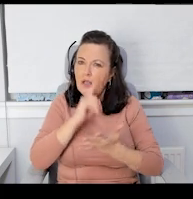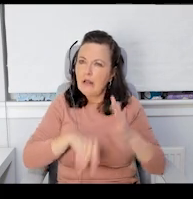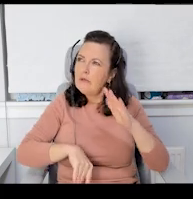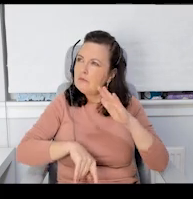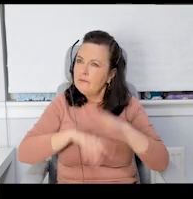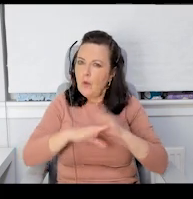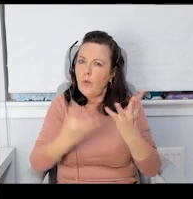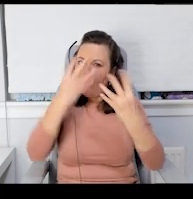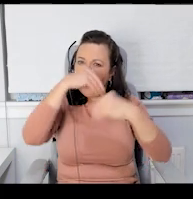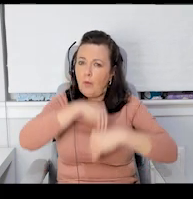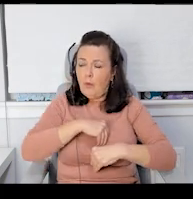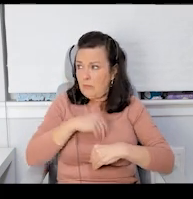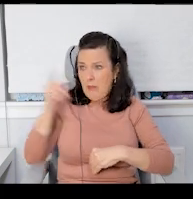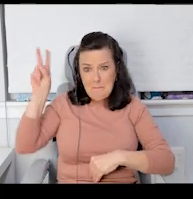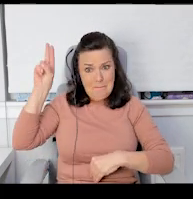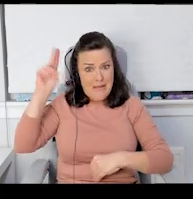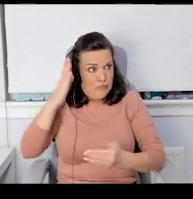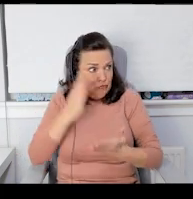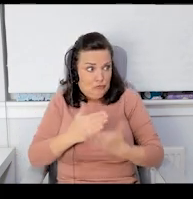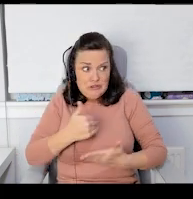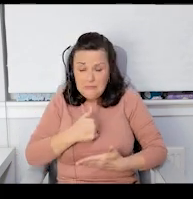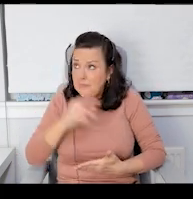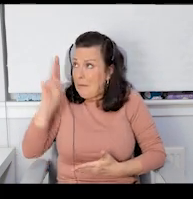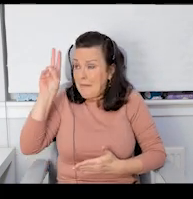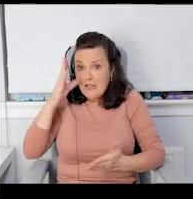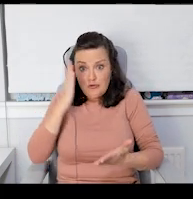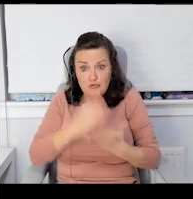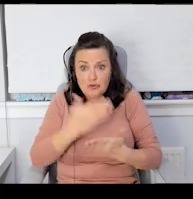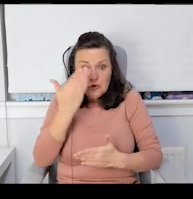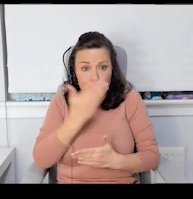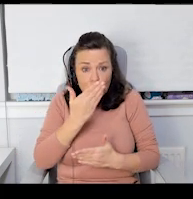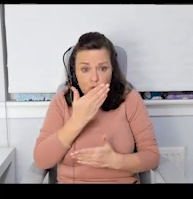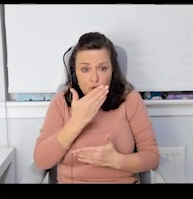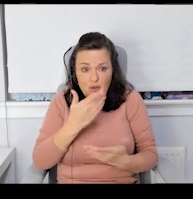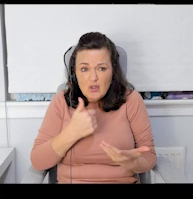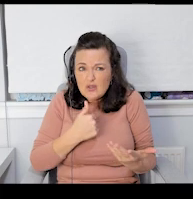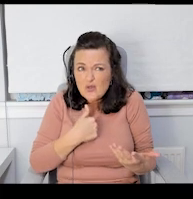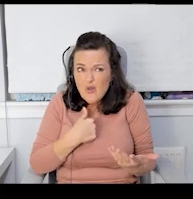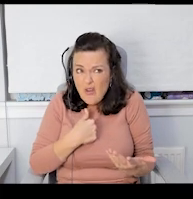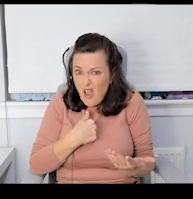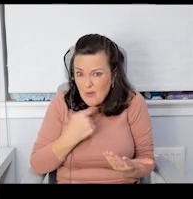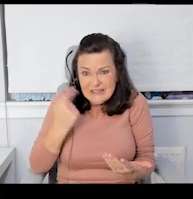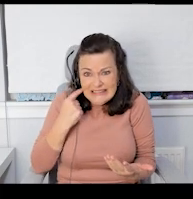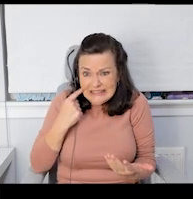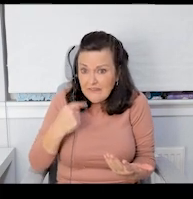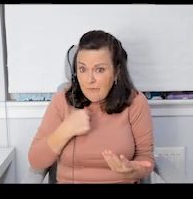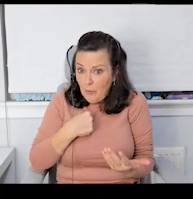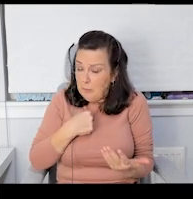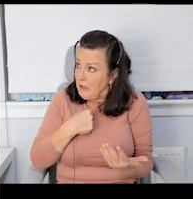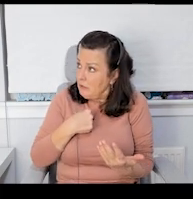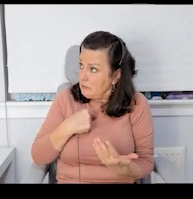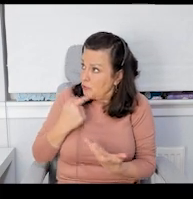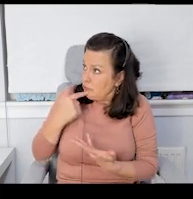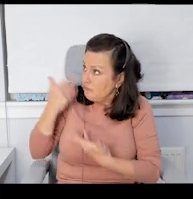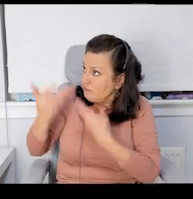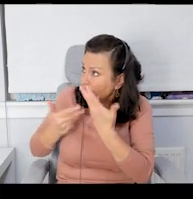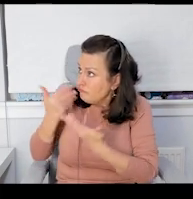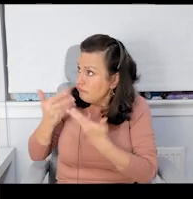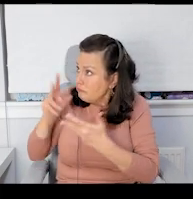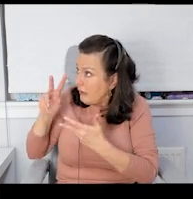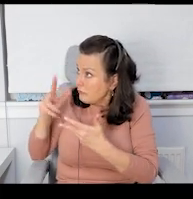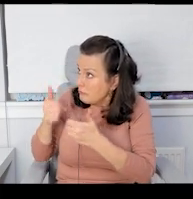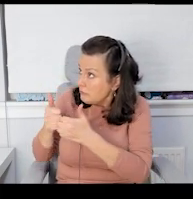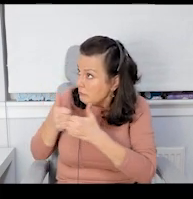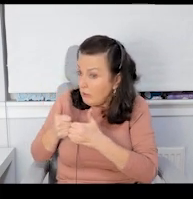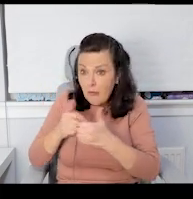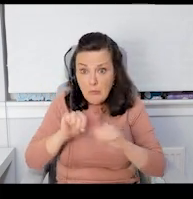you know, they completely trusted me in the school. So, you know, it wasn't hard from my perspective to get buy-in. It was more about just making the right choice